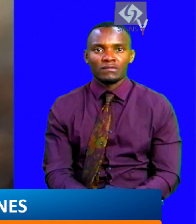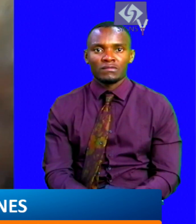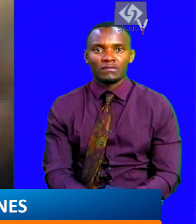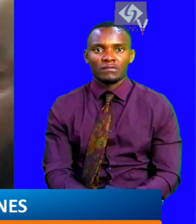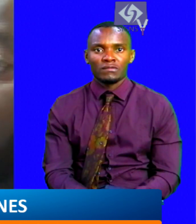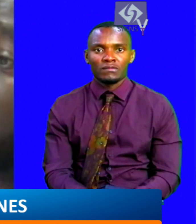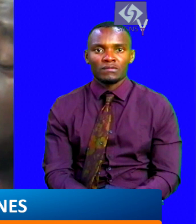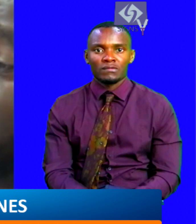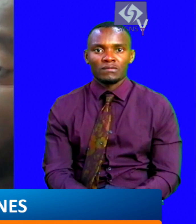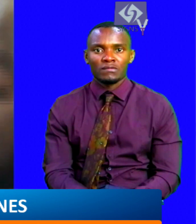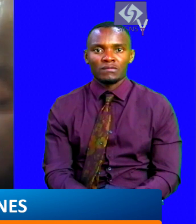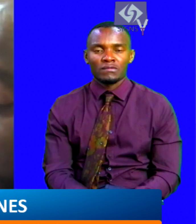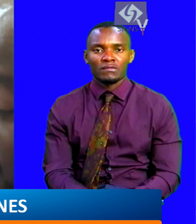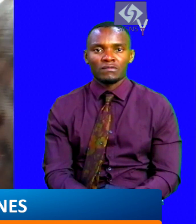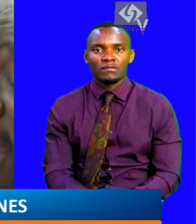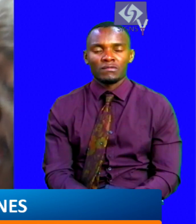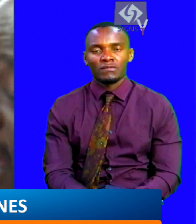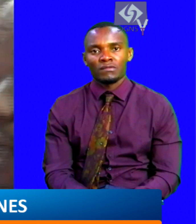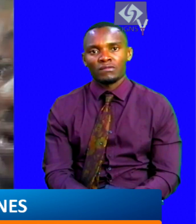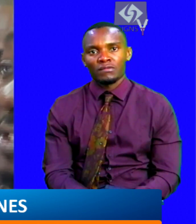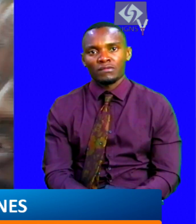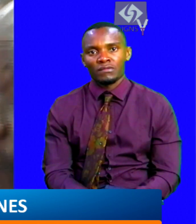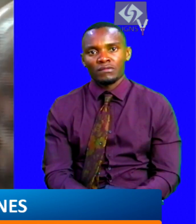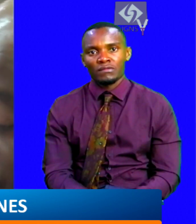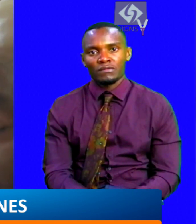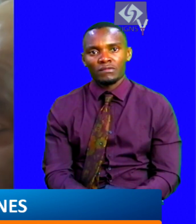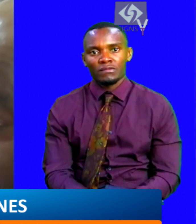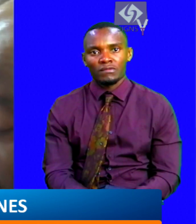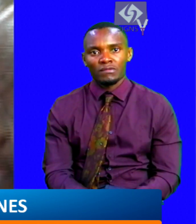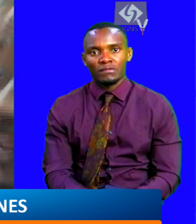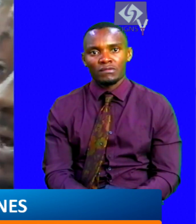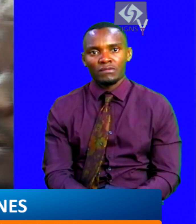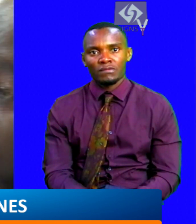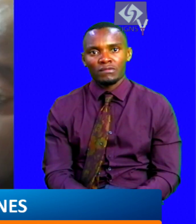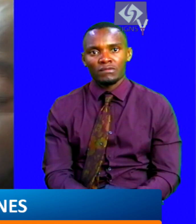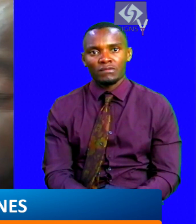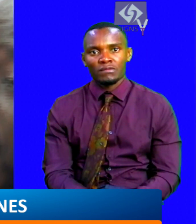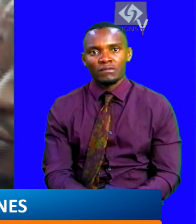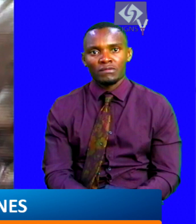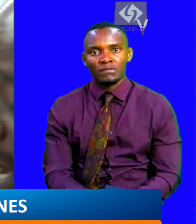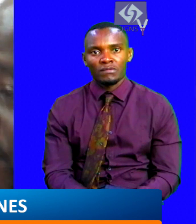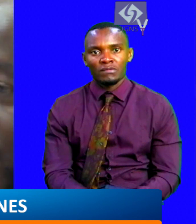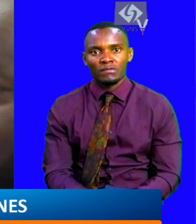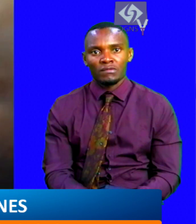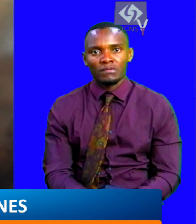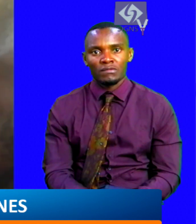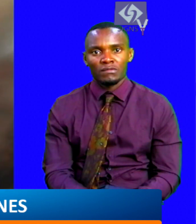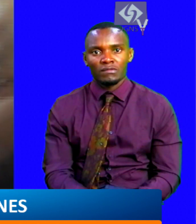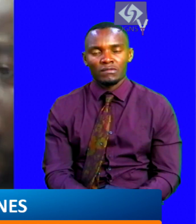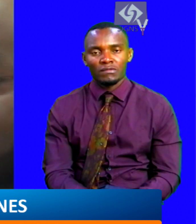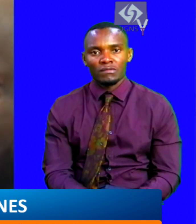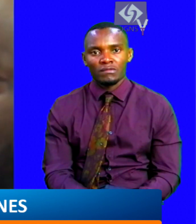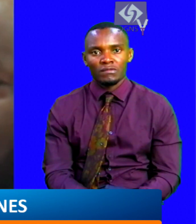affiliation. Why do you want to take the next stage in camera? If you are fair, why are you? No, but then before we go to that camera stage,